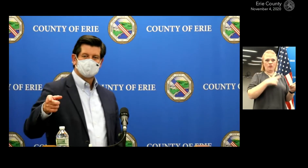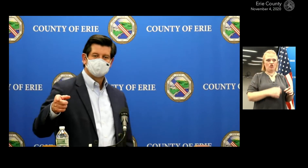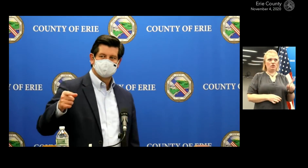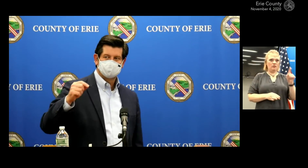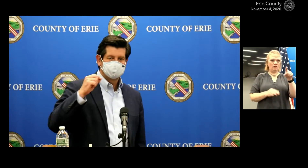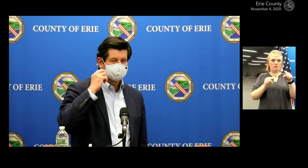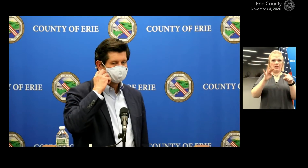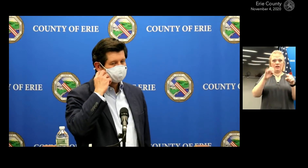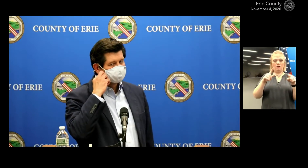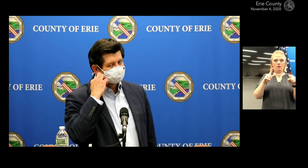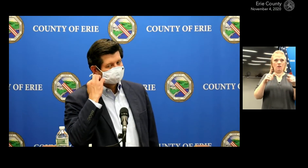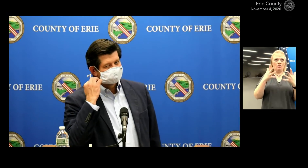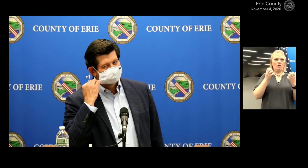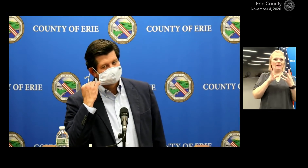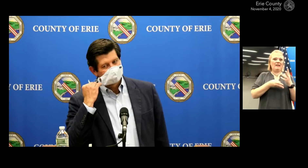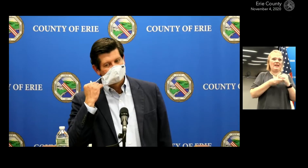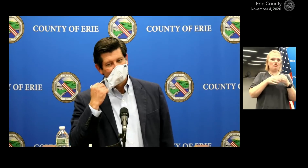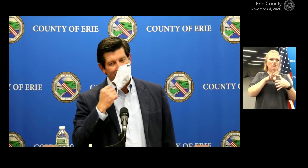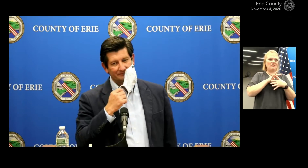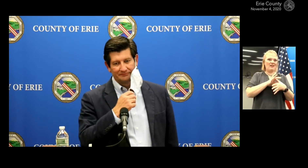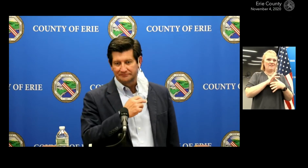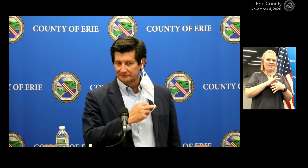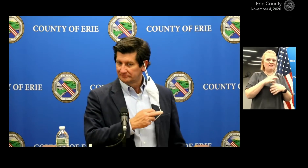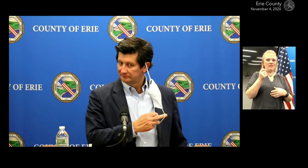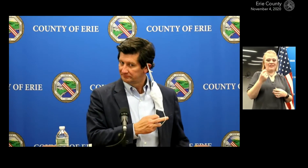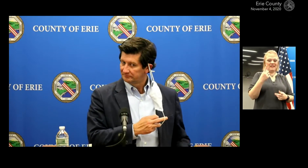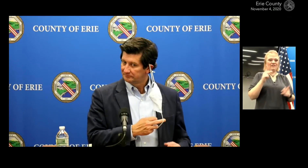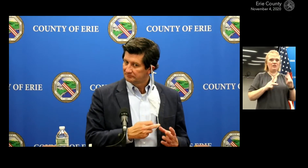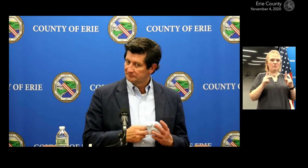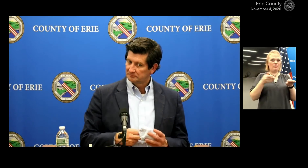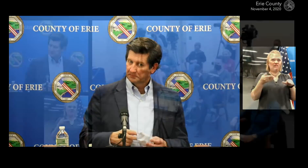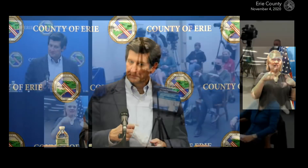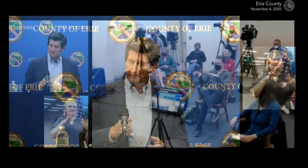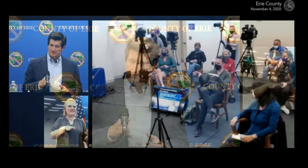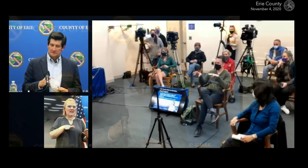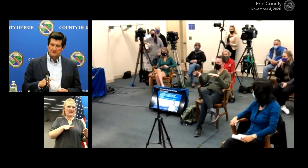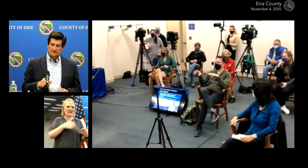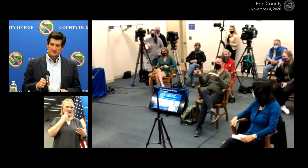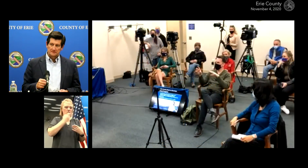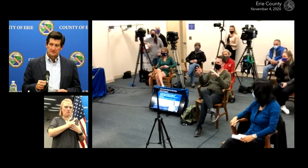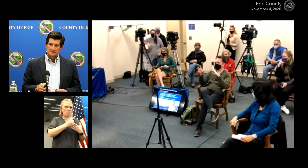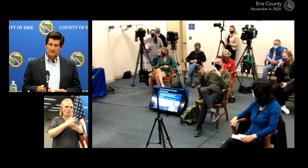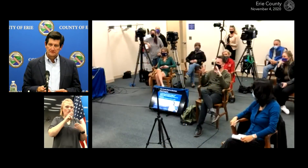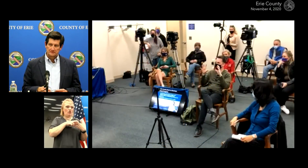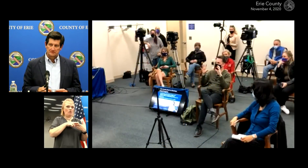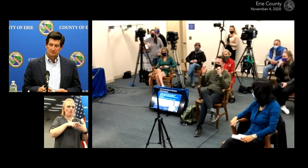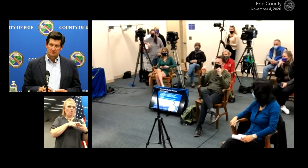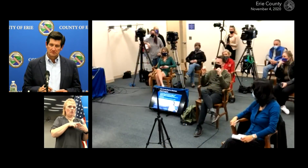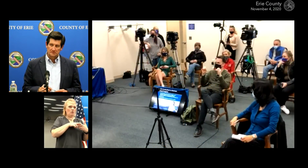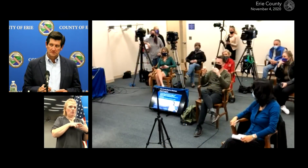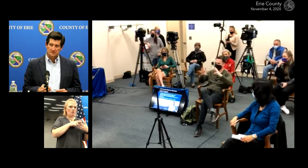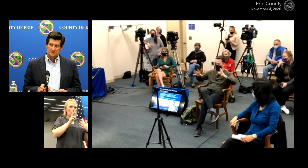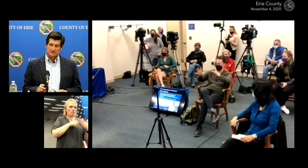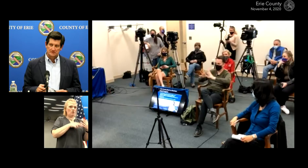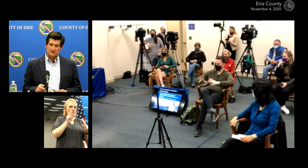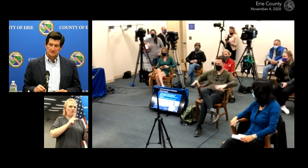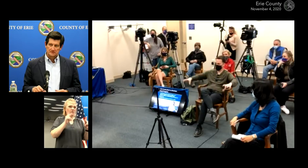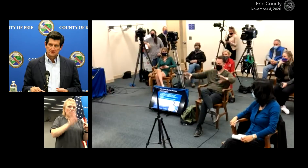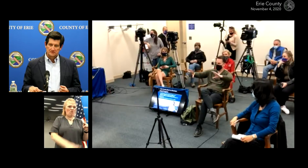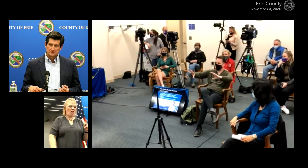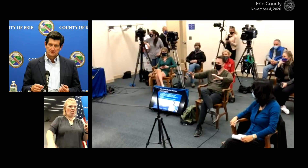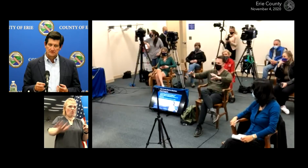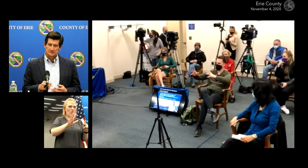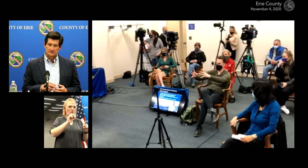Michael? Just looking for extra context on the 11 people who had died in the last week. Is that a result of just people throughout the community, or